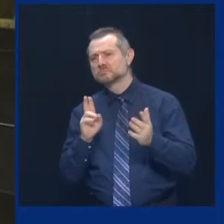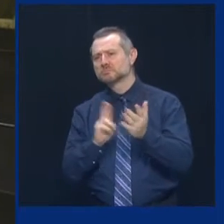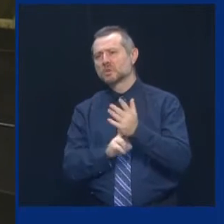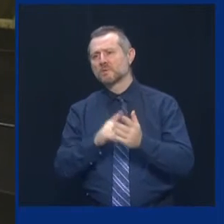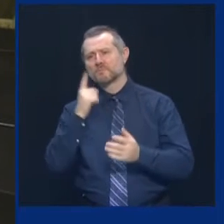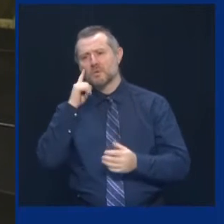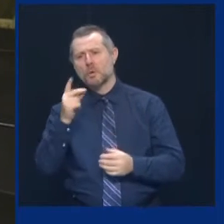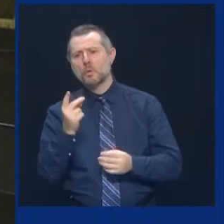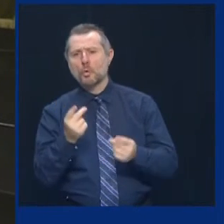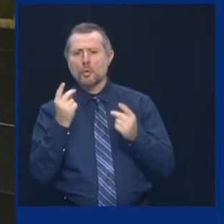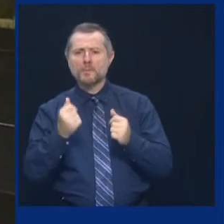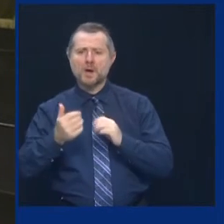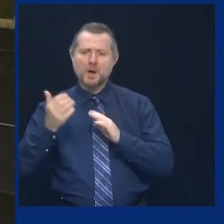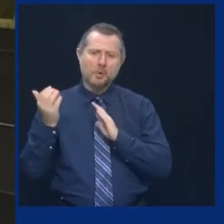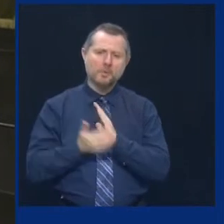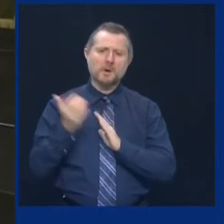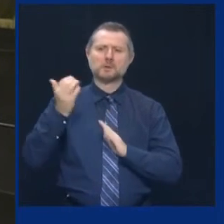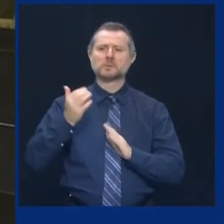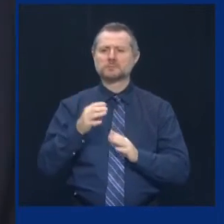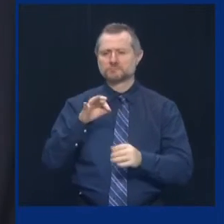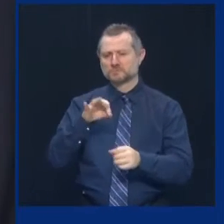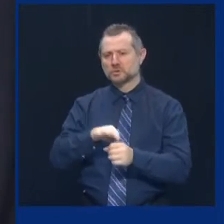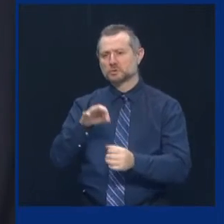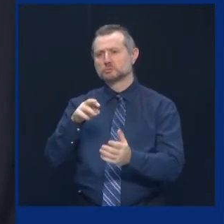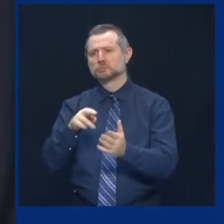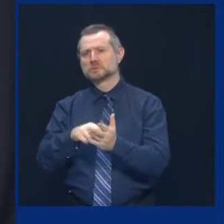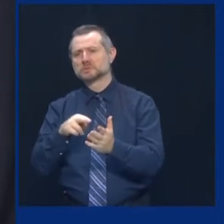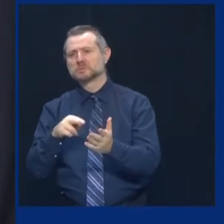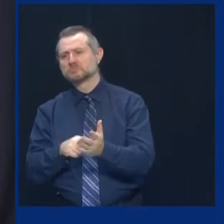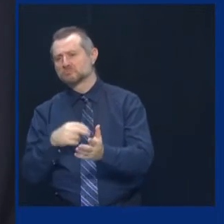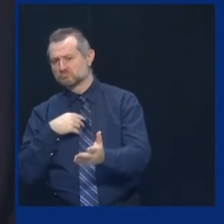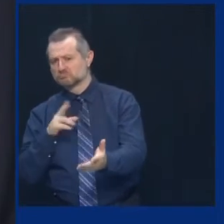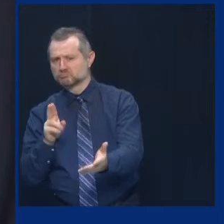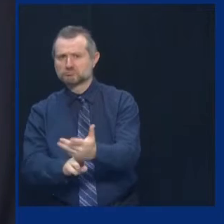you have any updates, and do you plan to sign it? Okay.